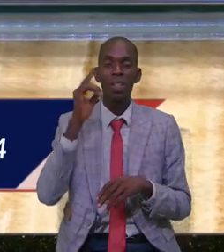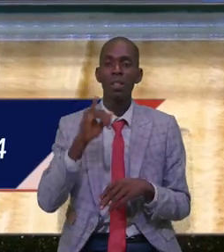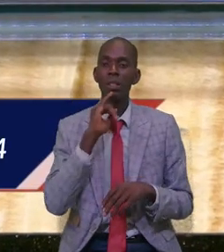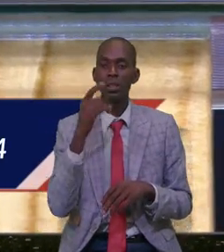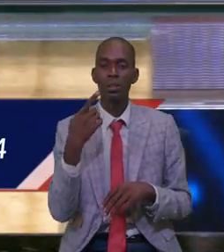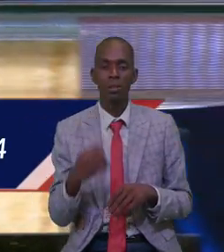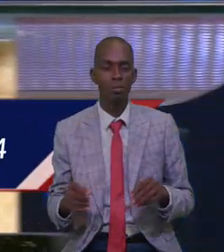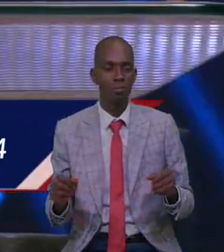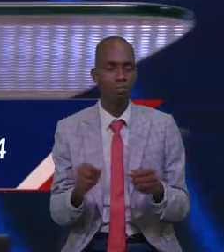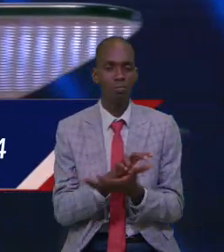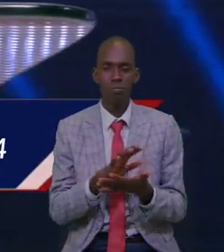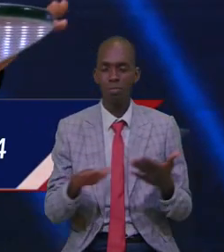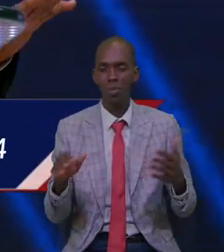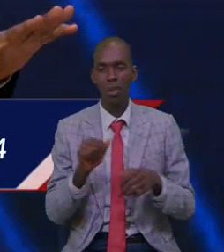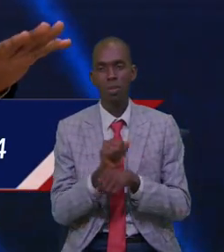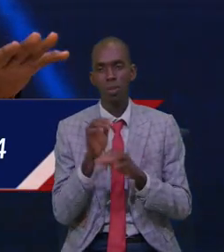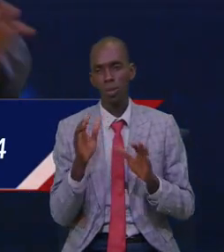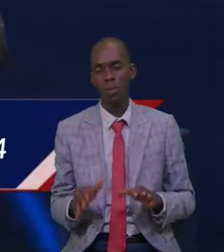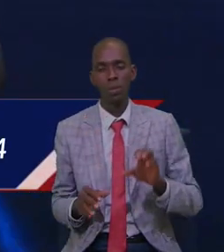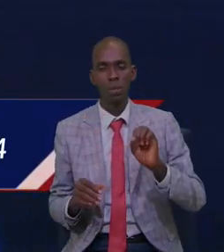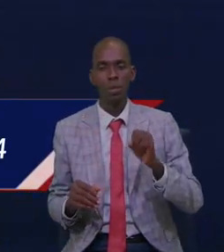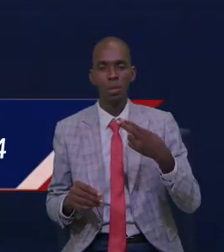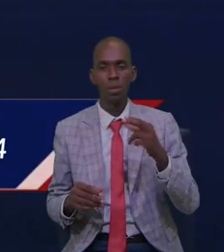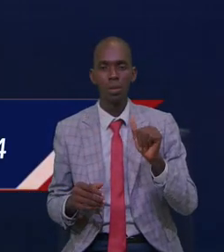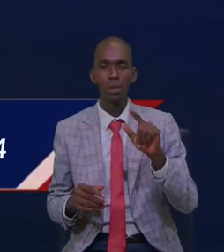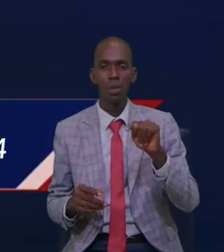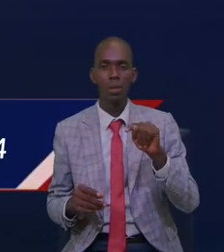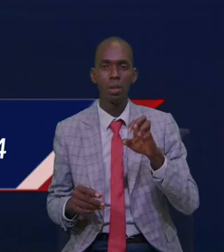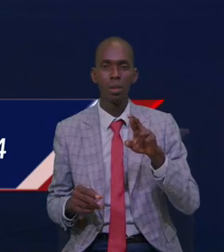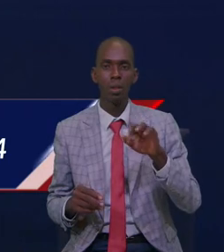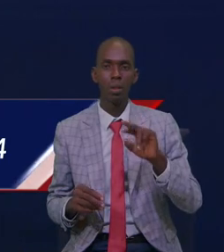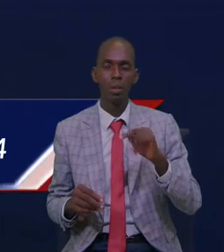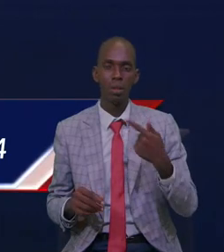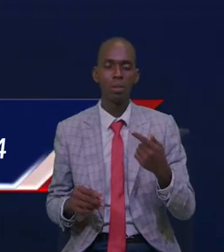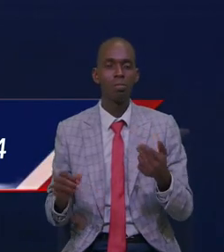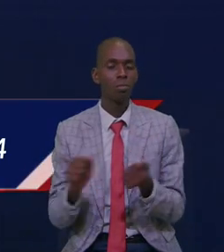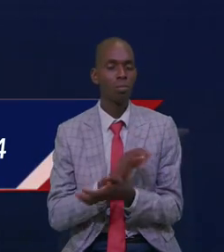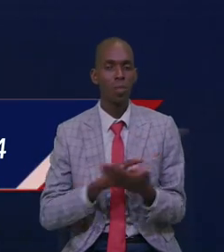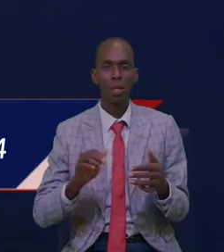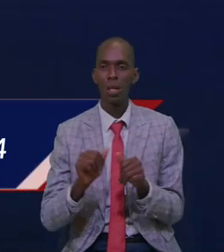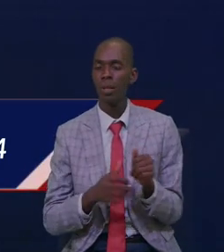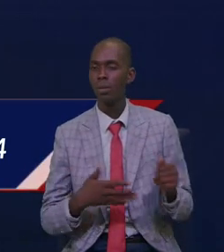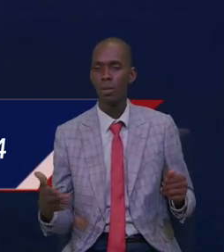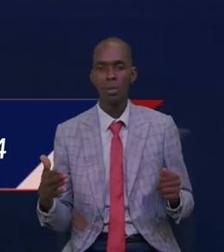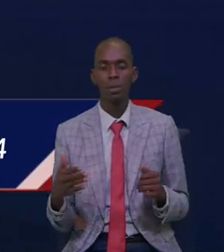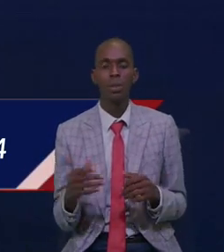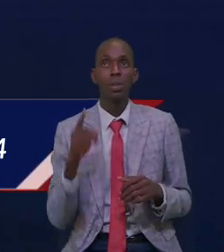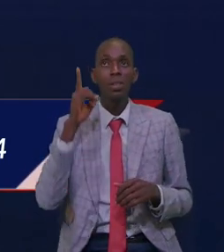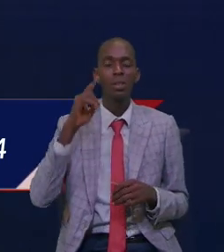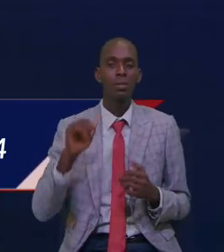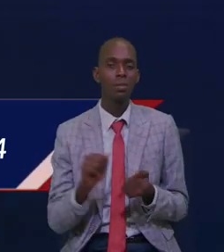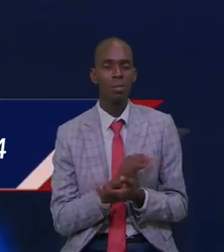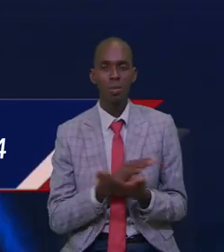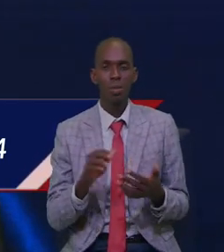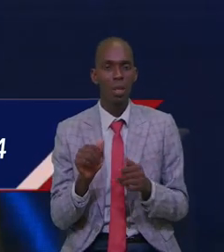the shattering stone. He shatters everything. He destroys everything shakeable. It will shake everything